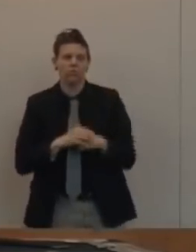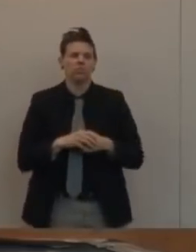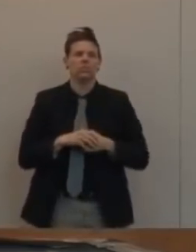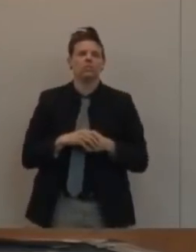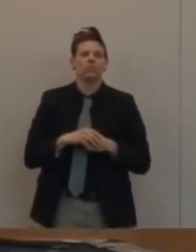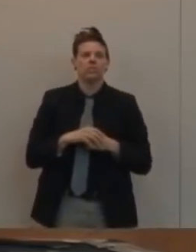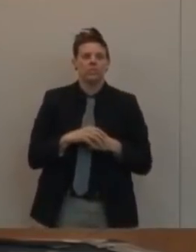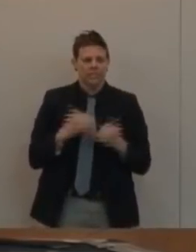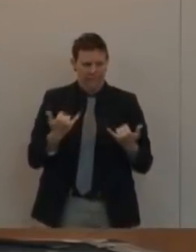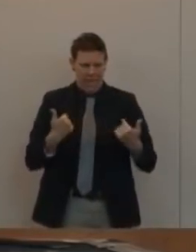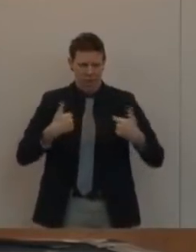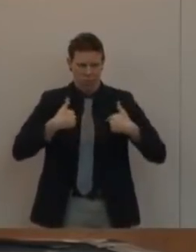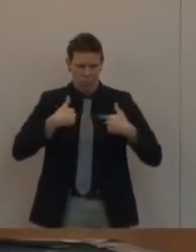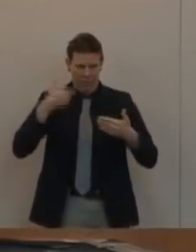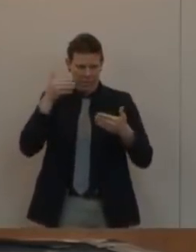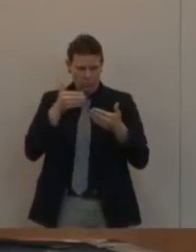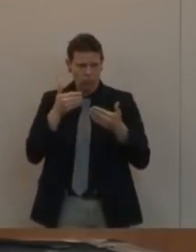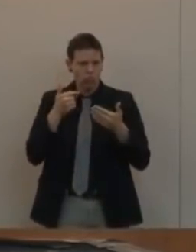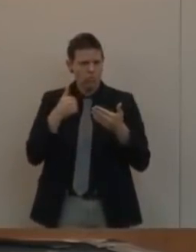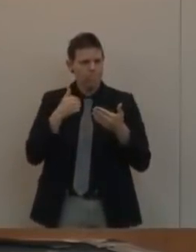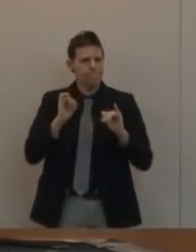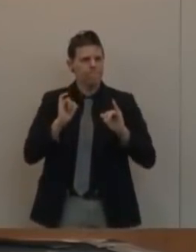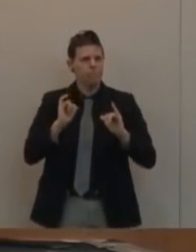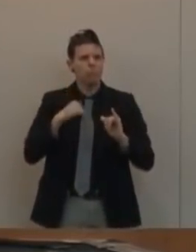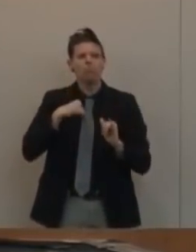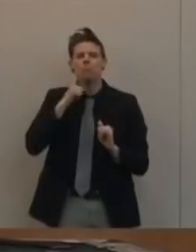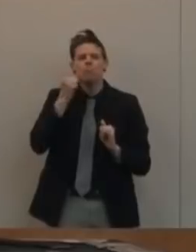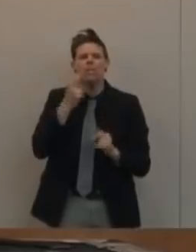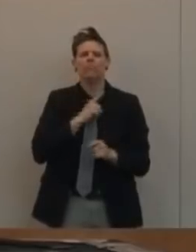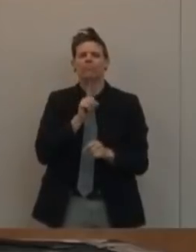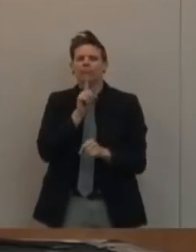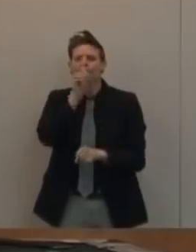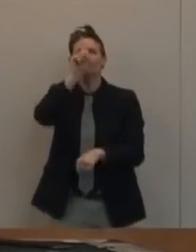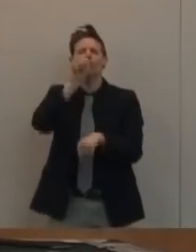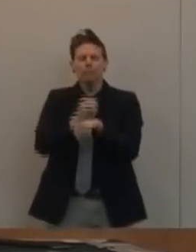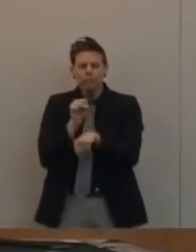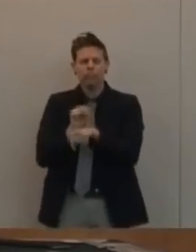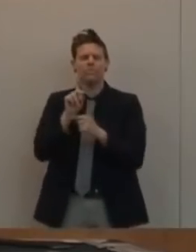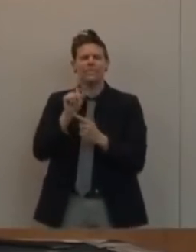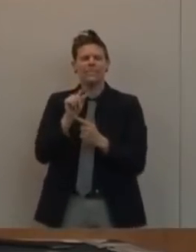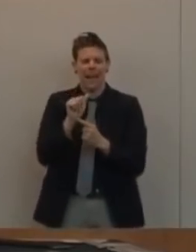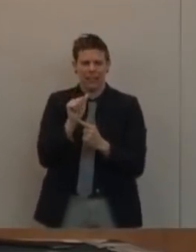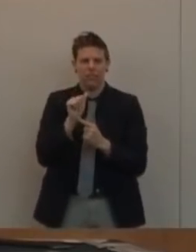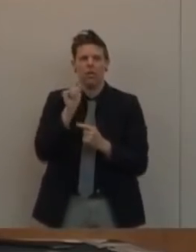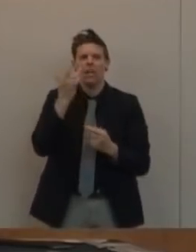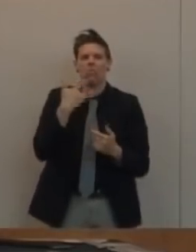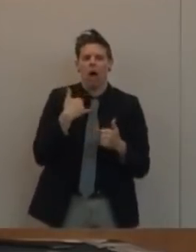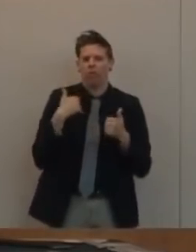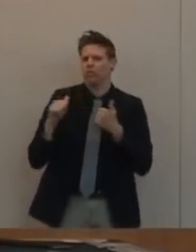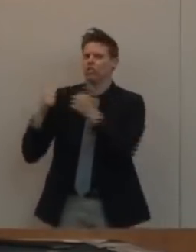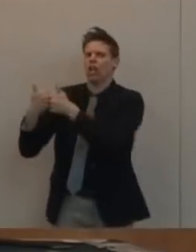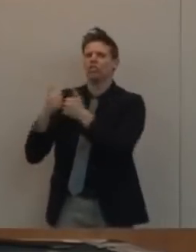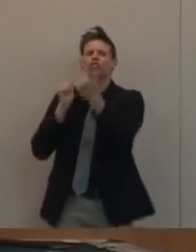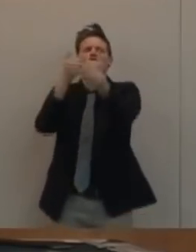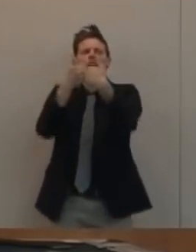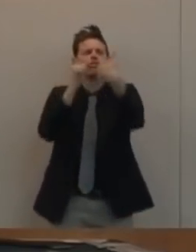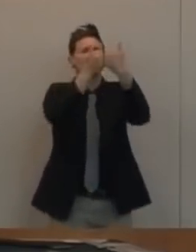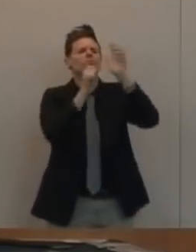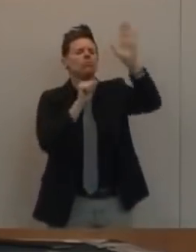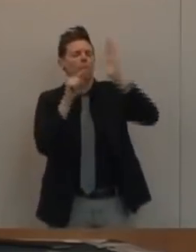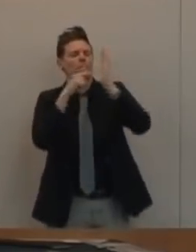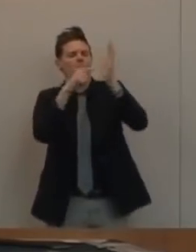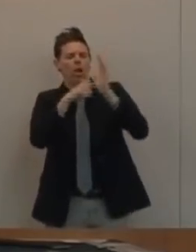So we've got real data. That's why we challenge that. Here's something, though, I do want to say, and I'm sure Dr. Scrace is going to